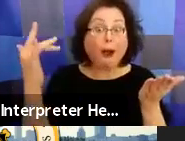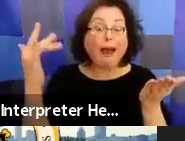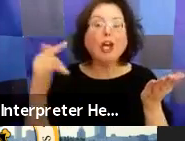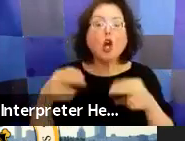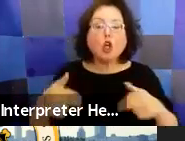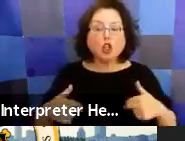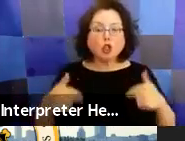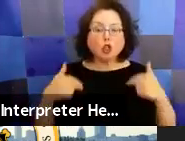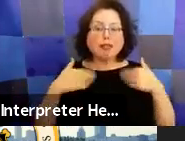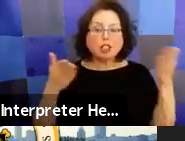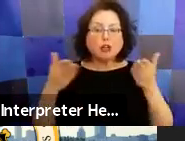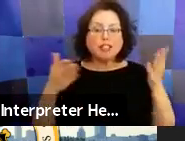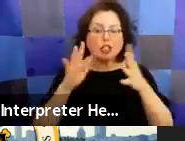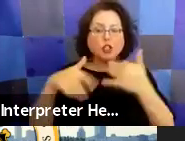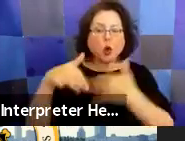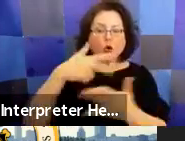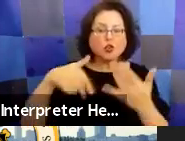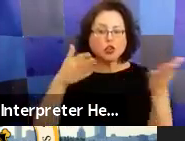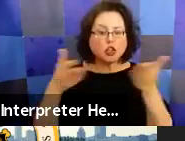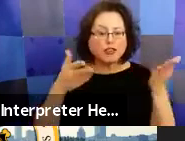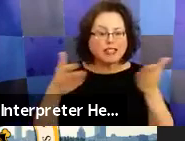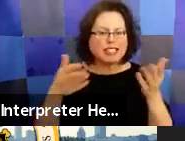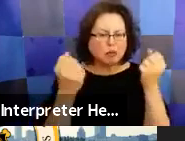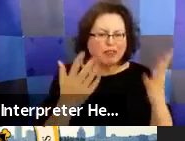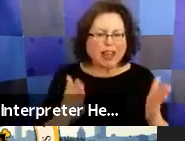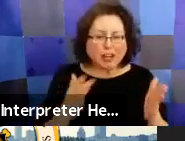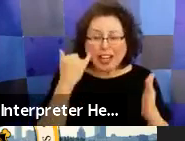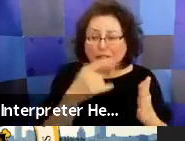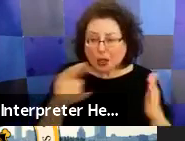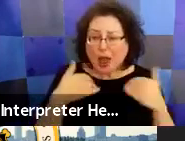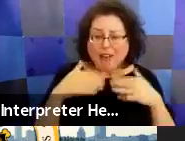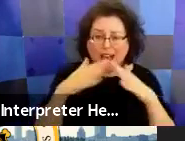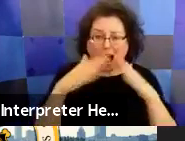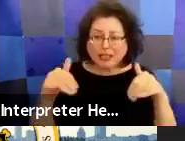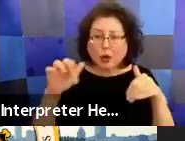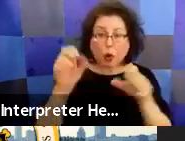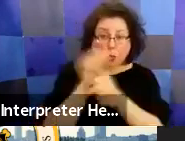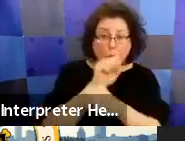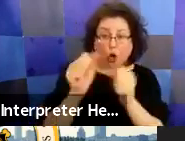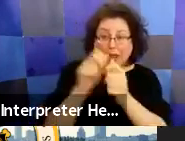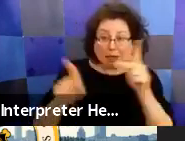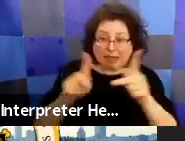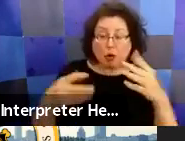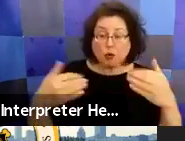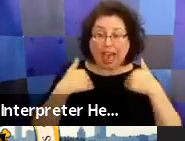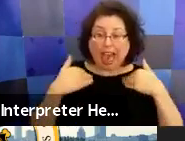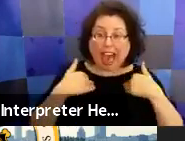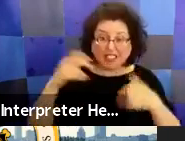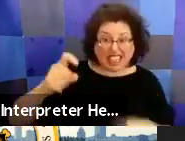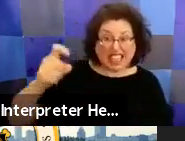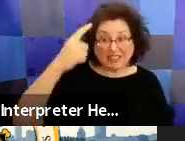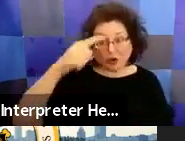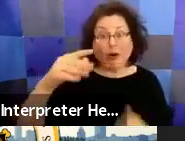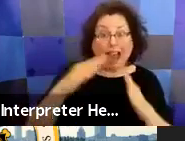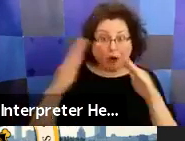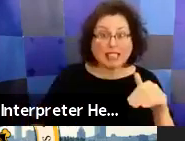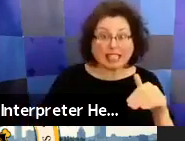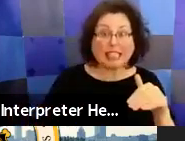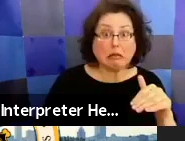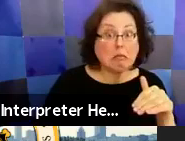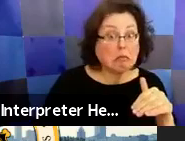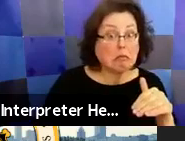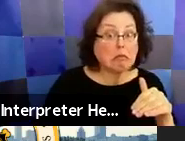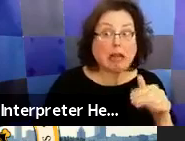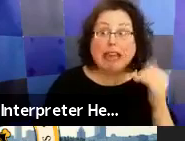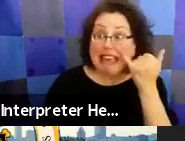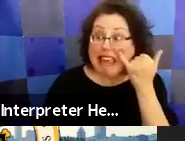services, social services provider, if you provide housing, or if you work with a population that has an elevated need for housing, if you're